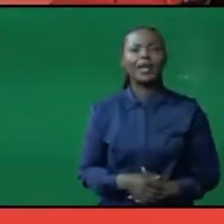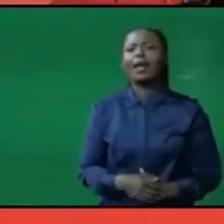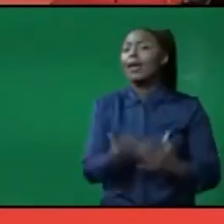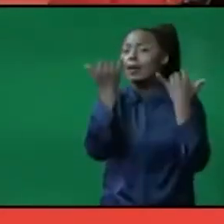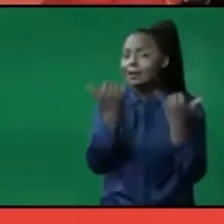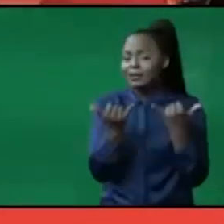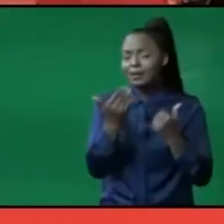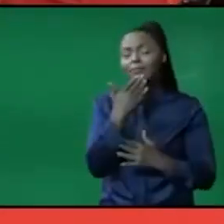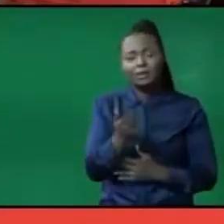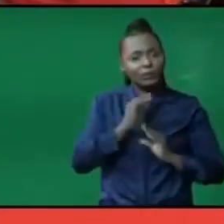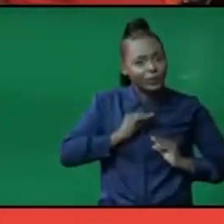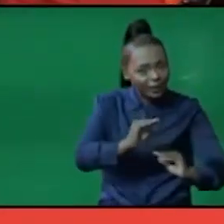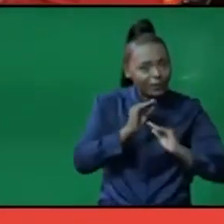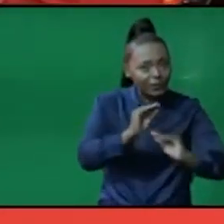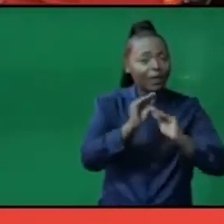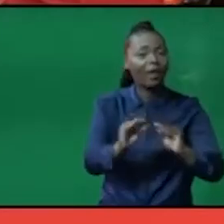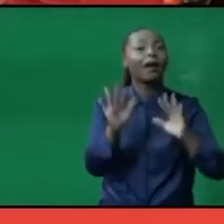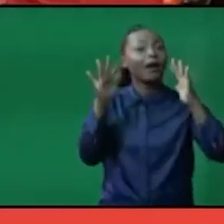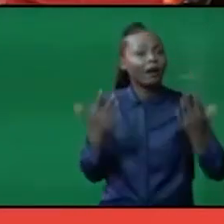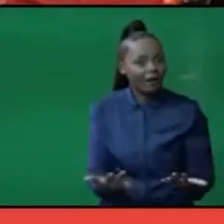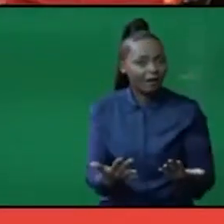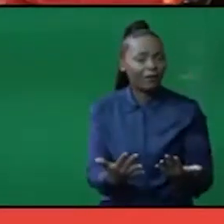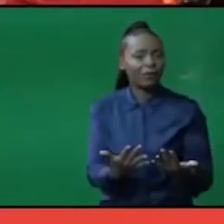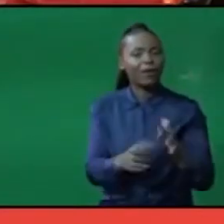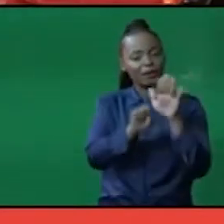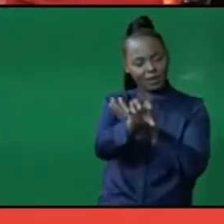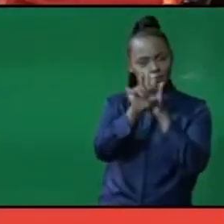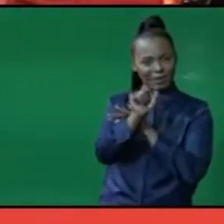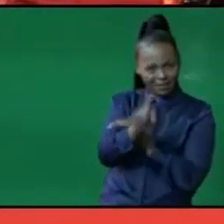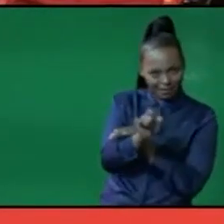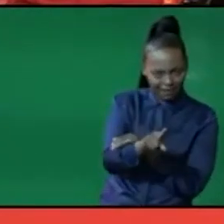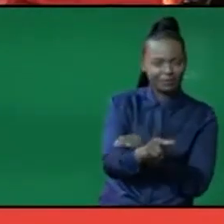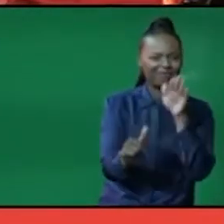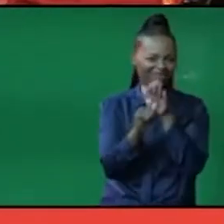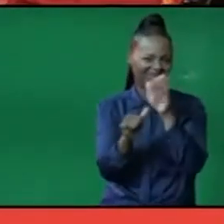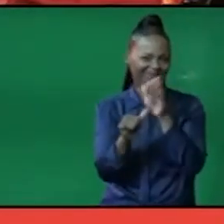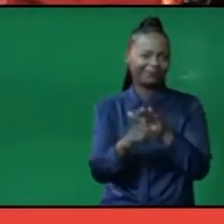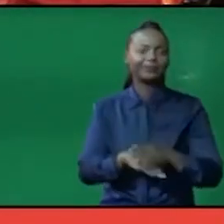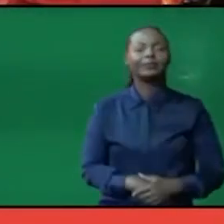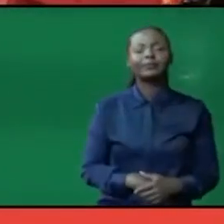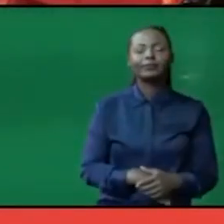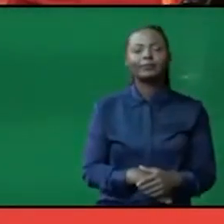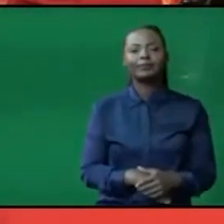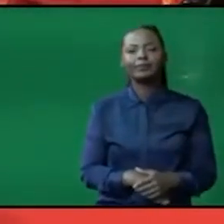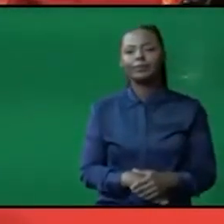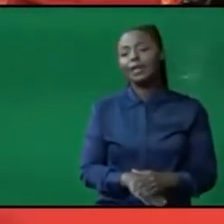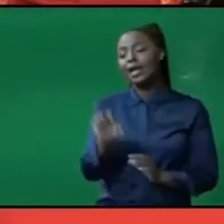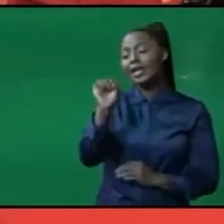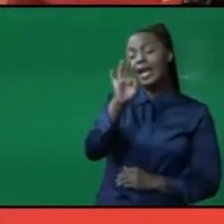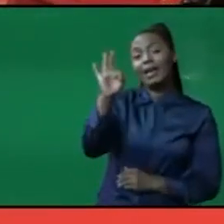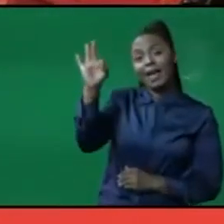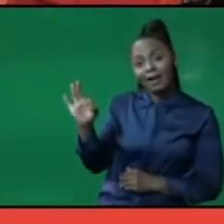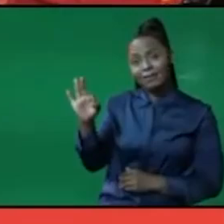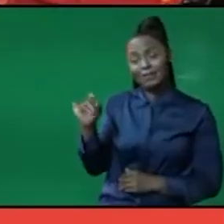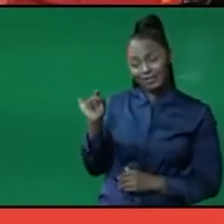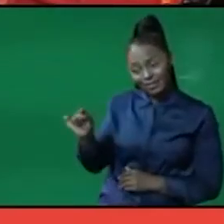that education through our own media platforms. We need EFF to